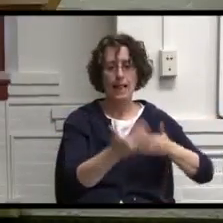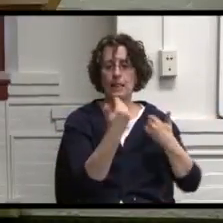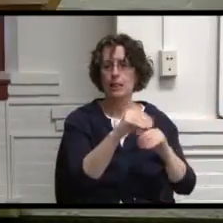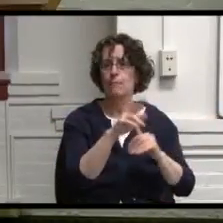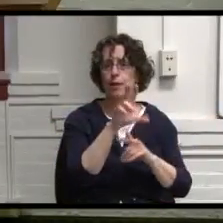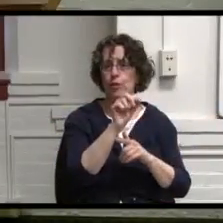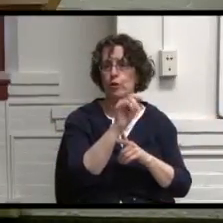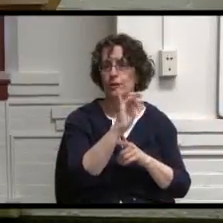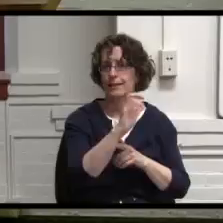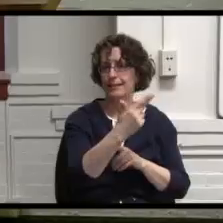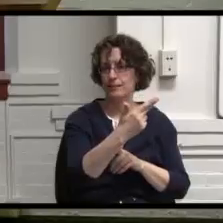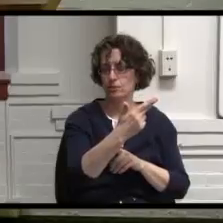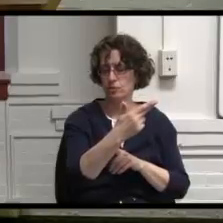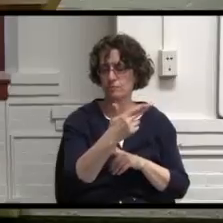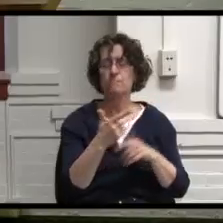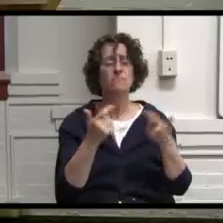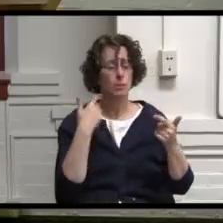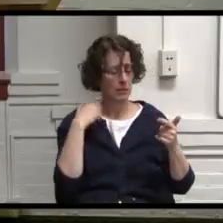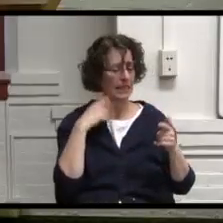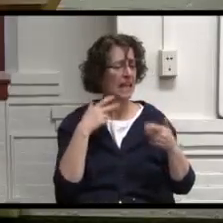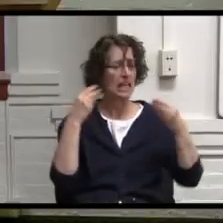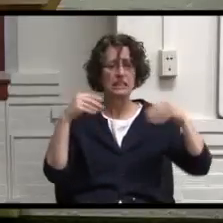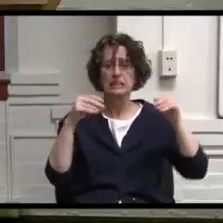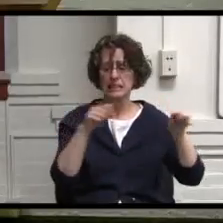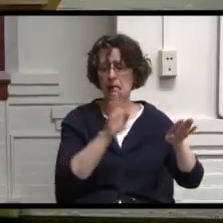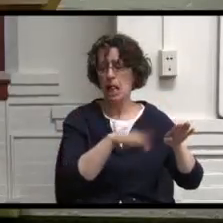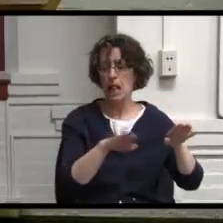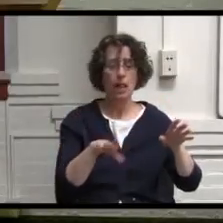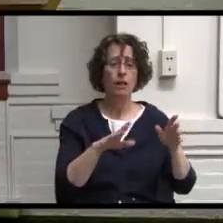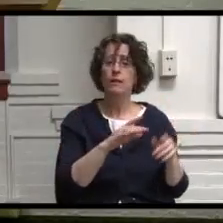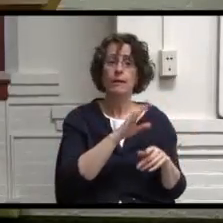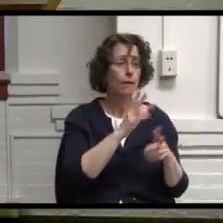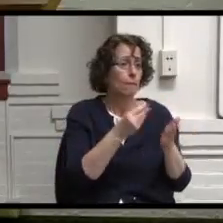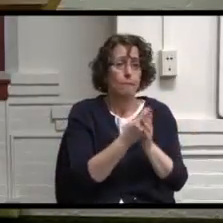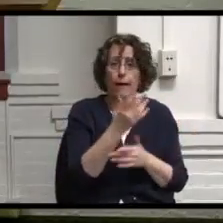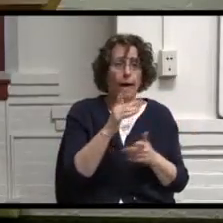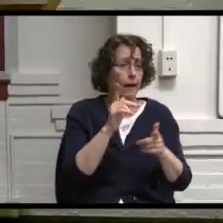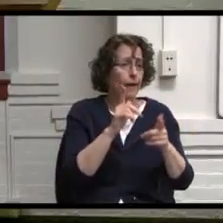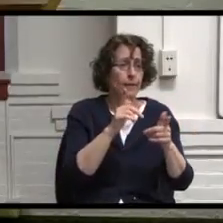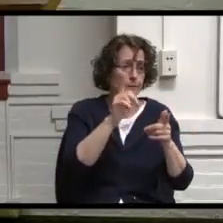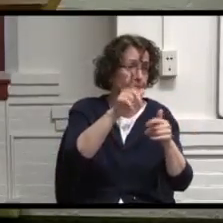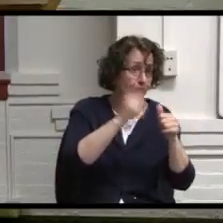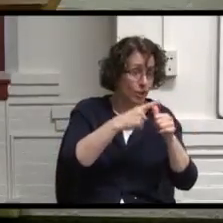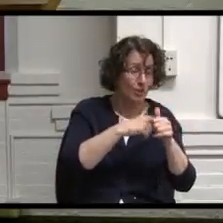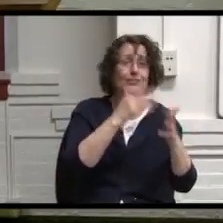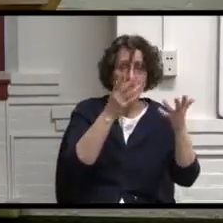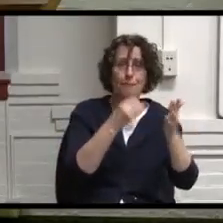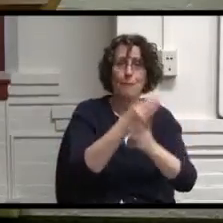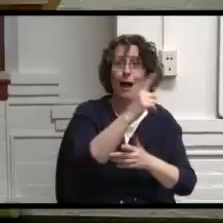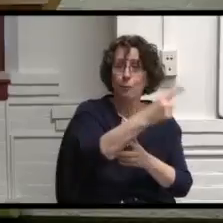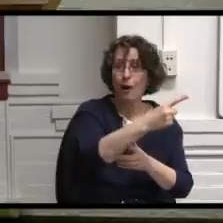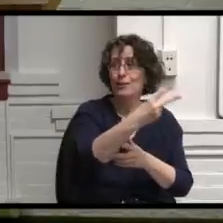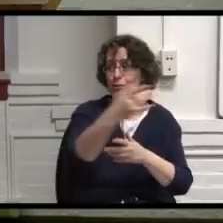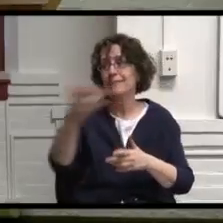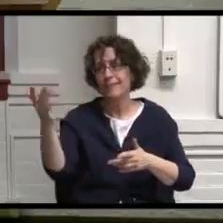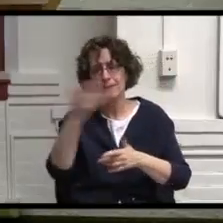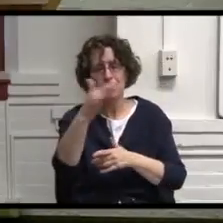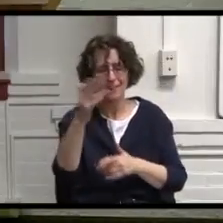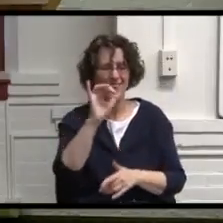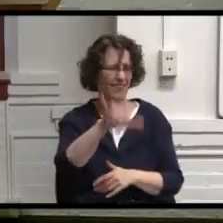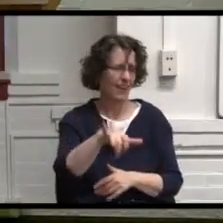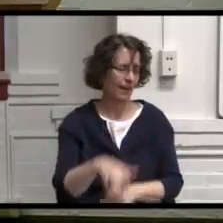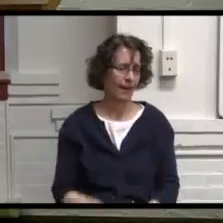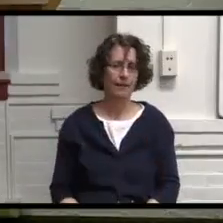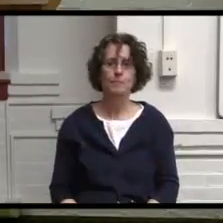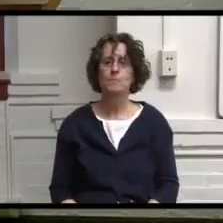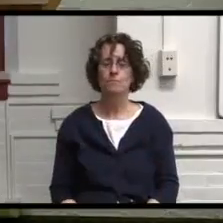plots will be numbered and sold in numerical order only. That way, because it will